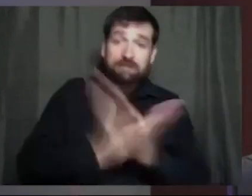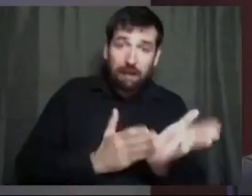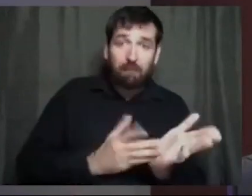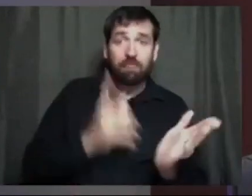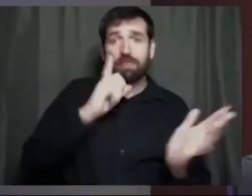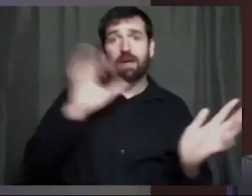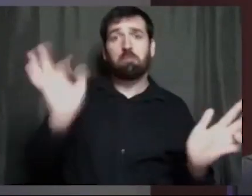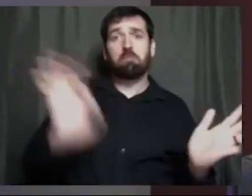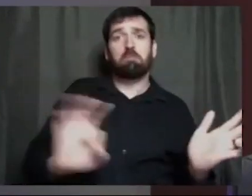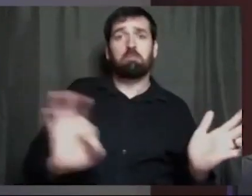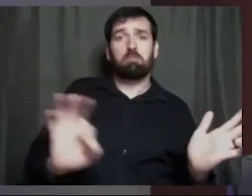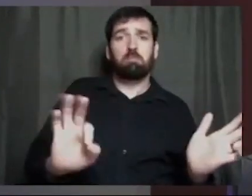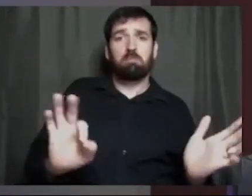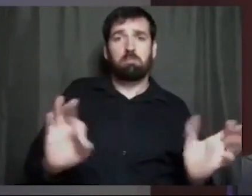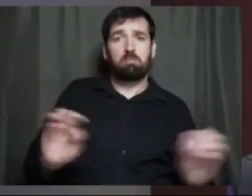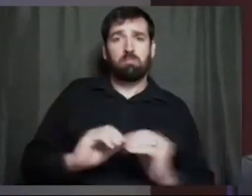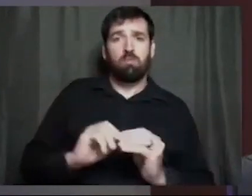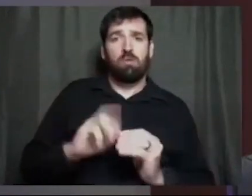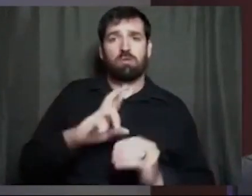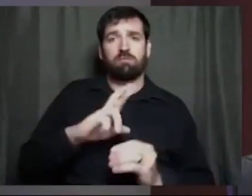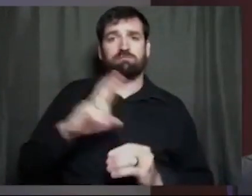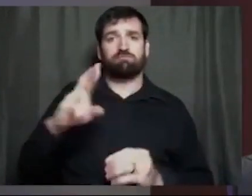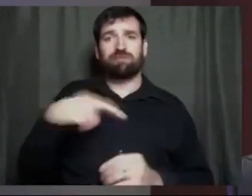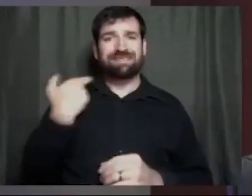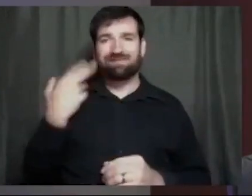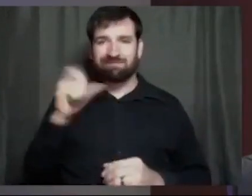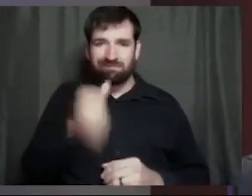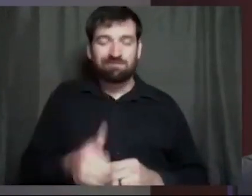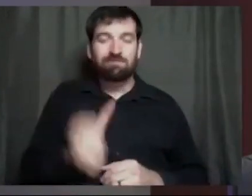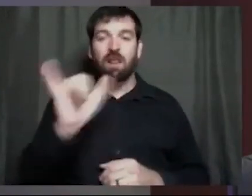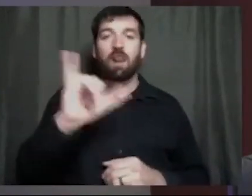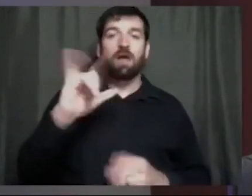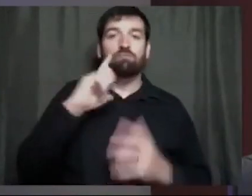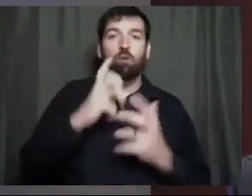you at much higher risk for death, such as obesity and